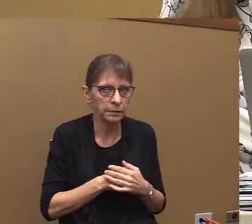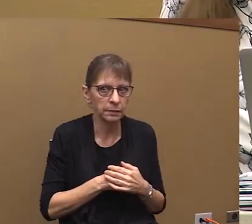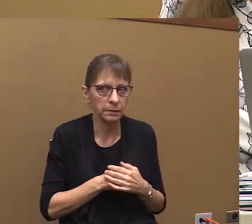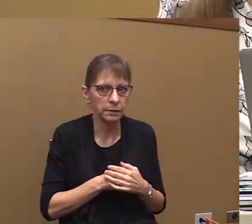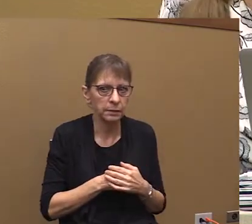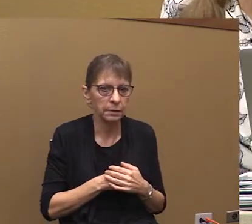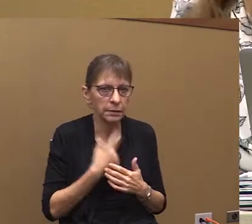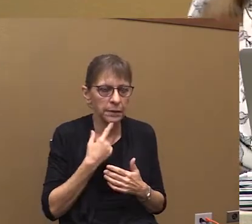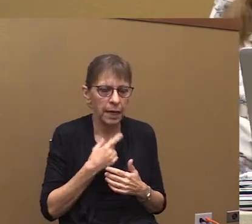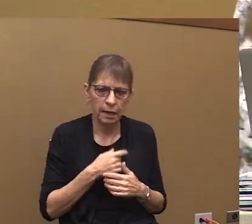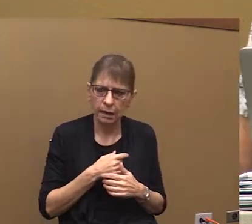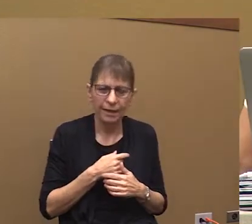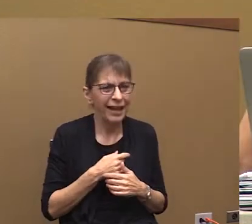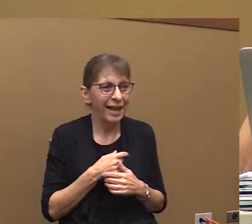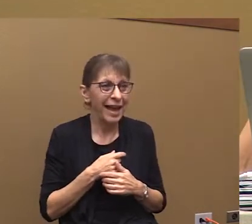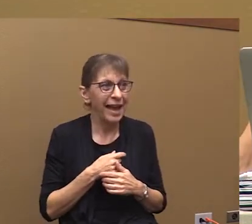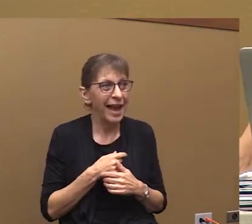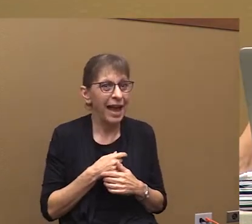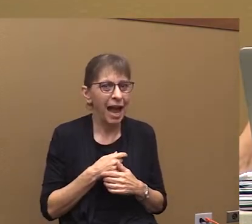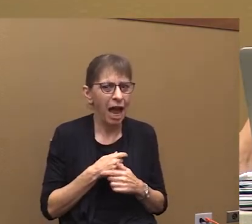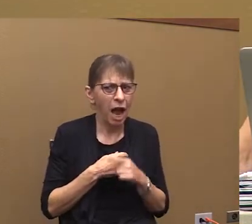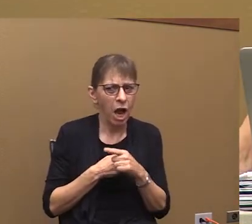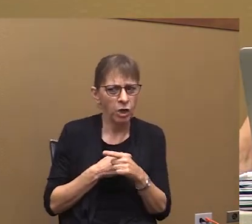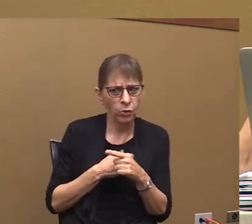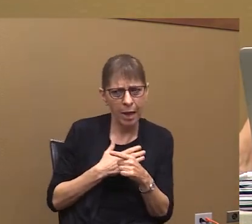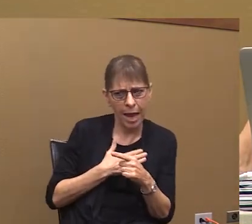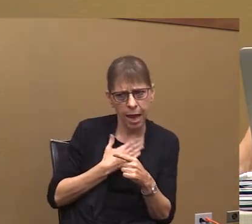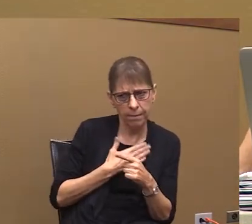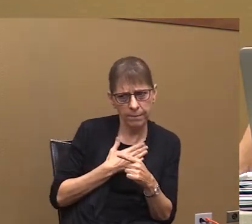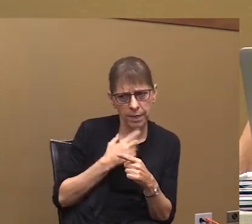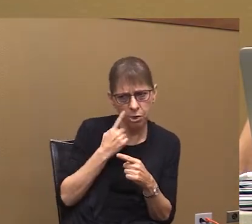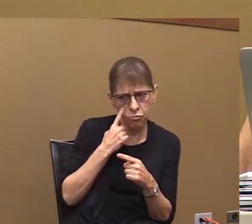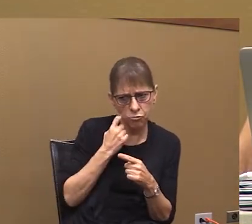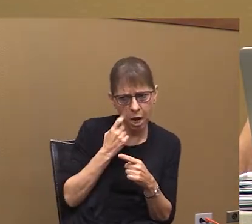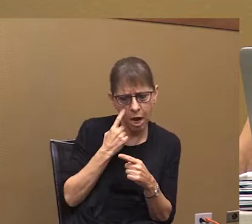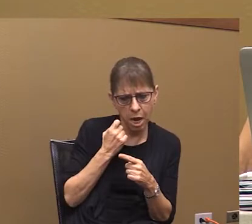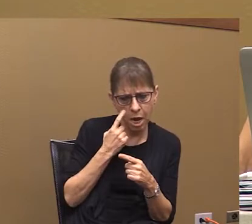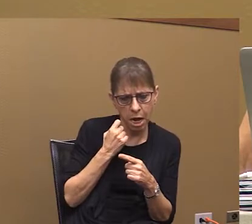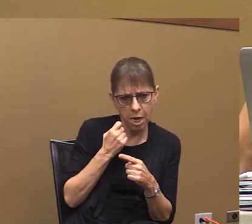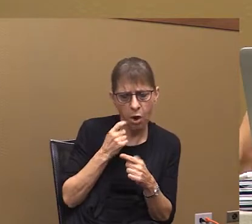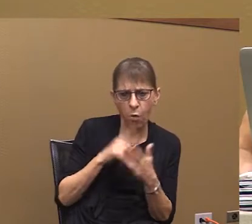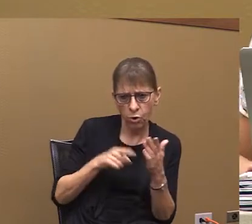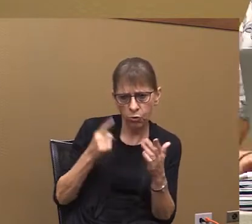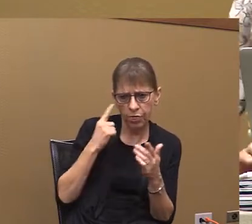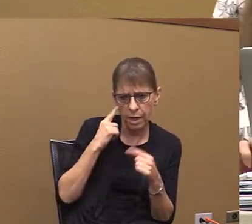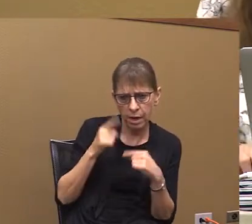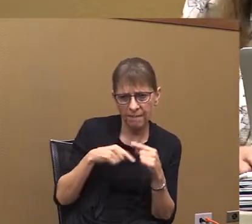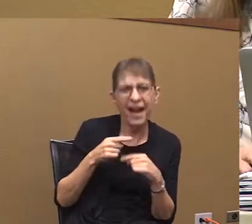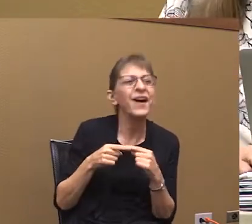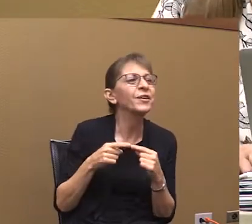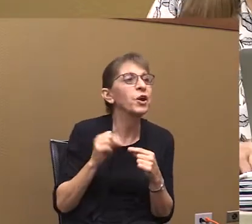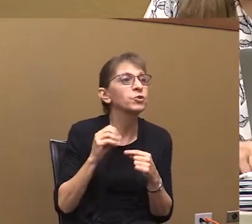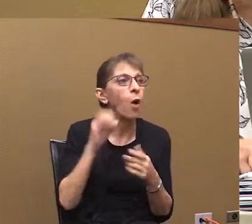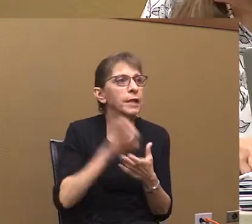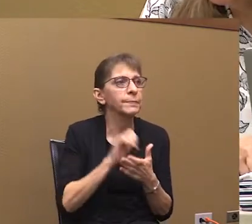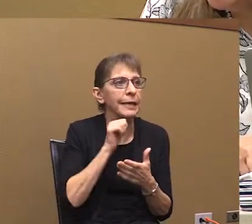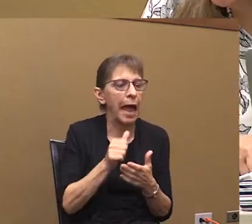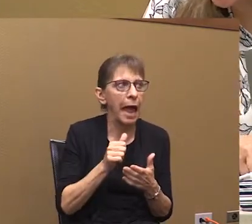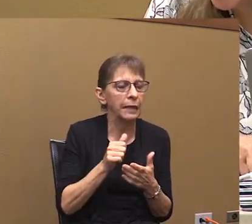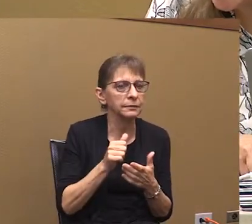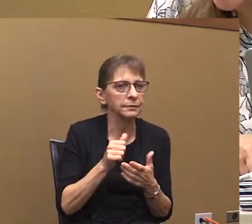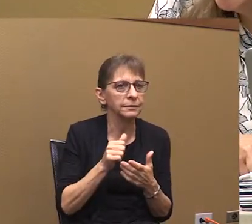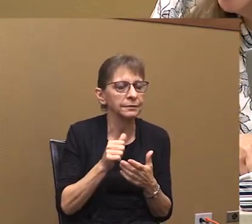Does he say, I hate it too? Or does he wait and say, are those